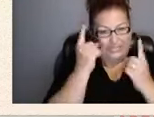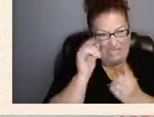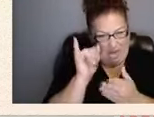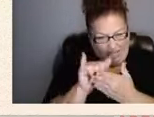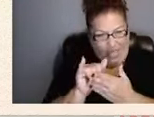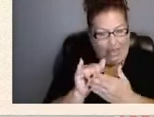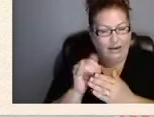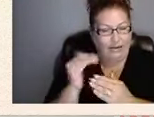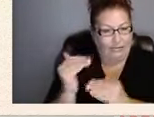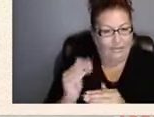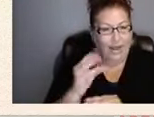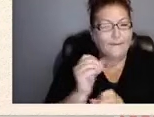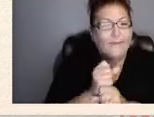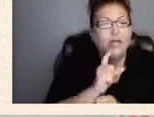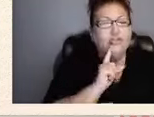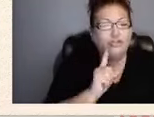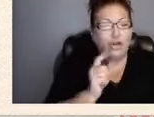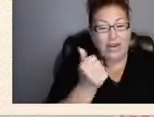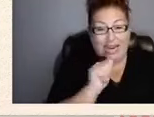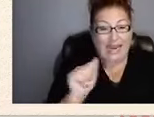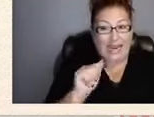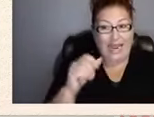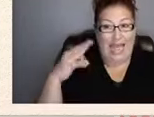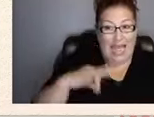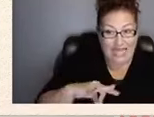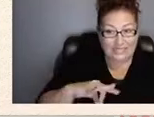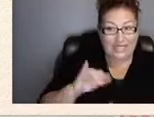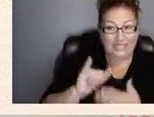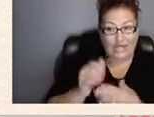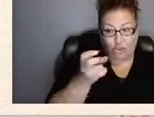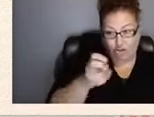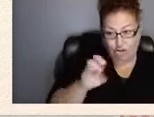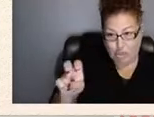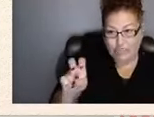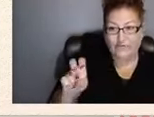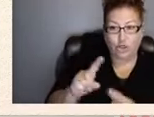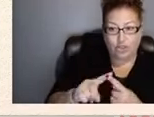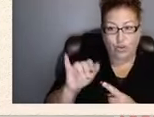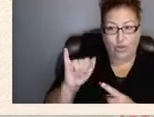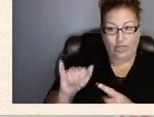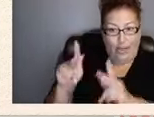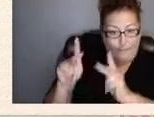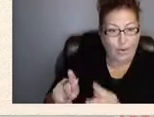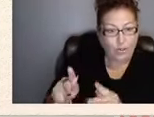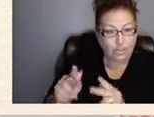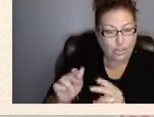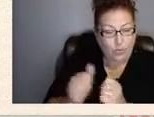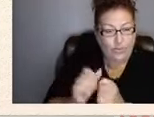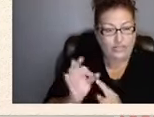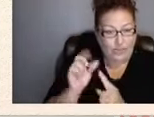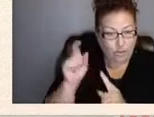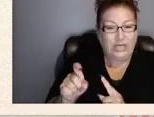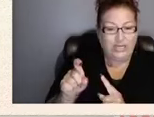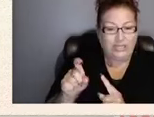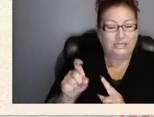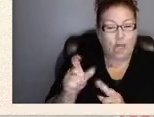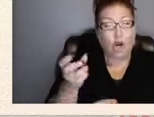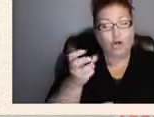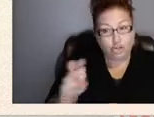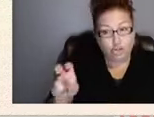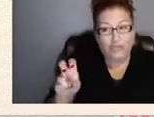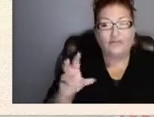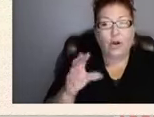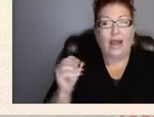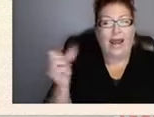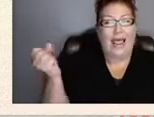sure that any assets that are transferred to the individual with special needs are transferred and held in such a